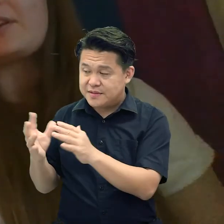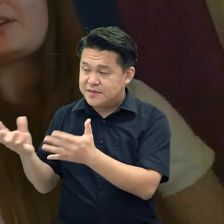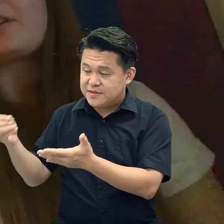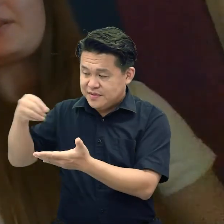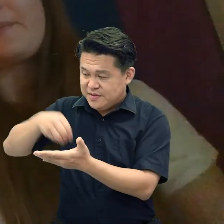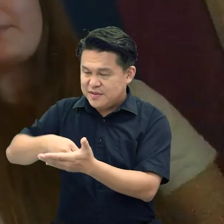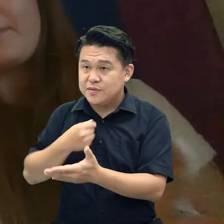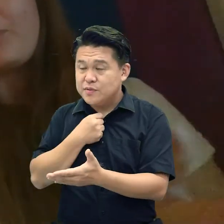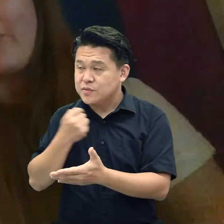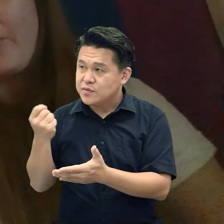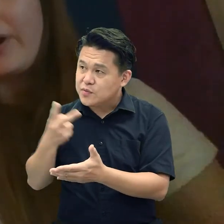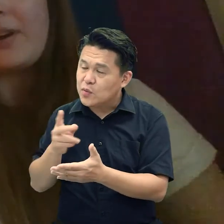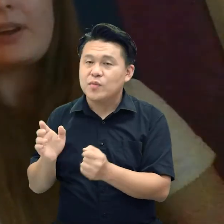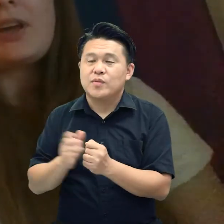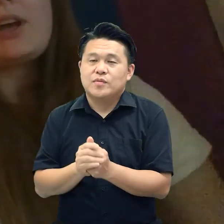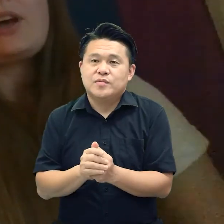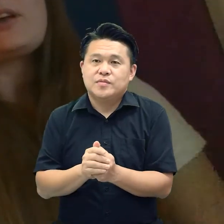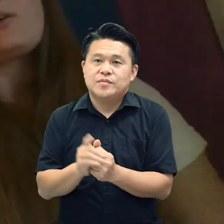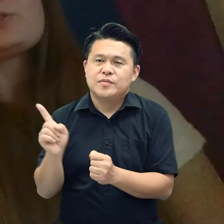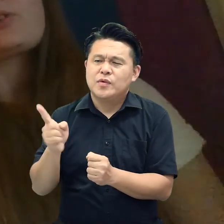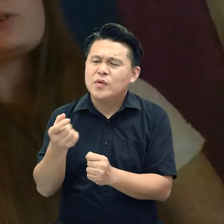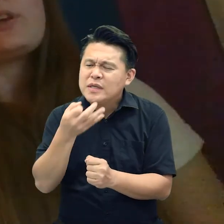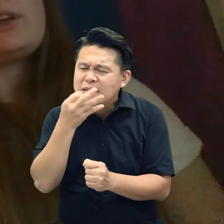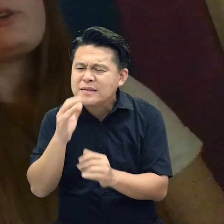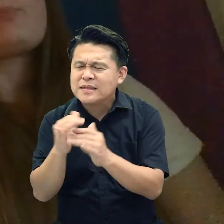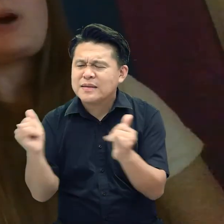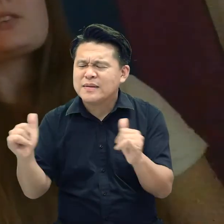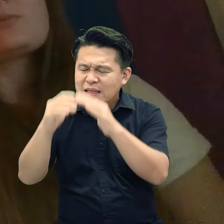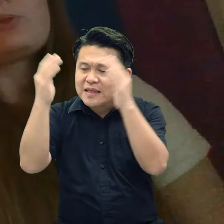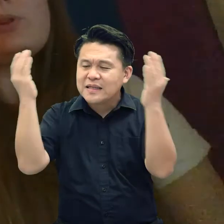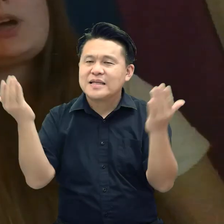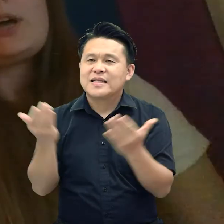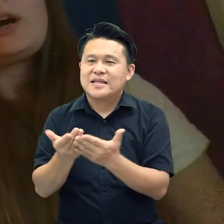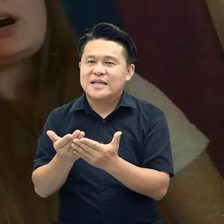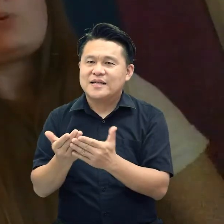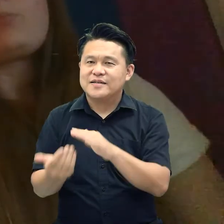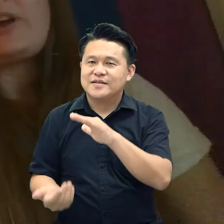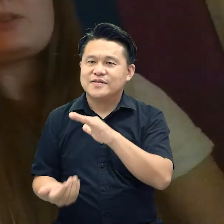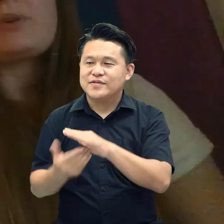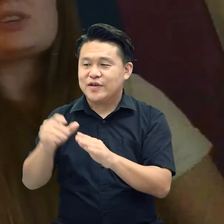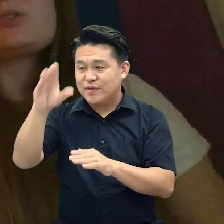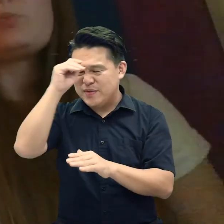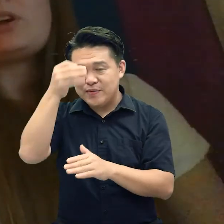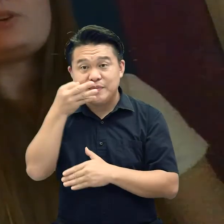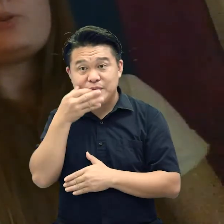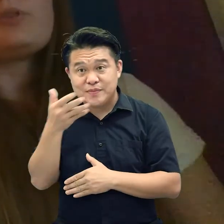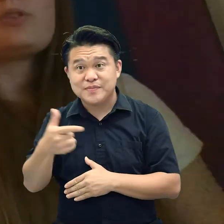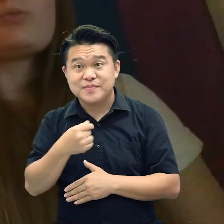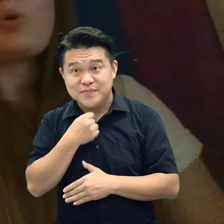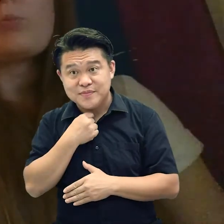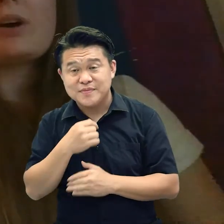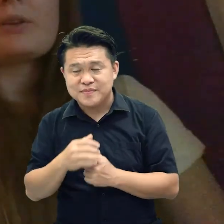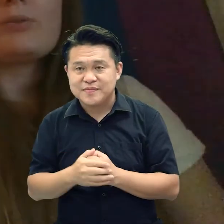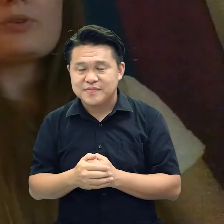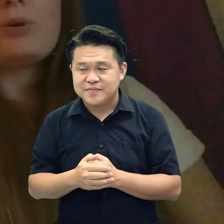characters in my writing. And also, if possible, I would make the best to be a